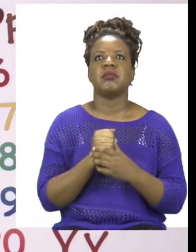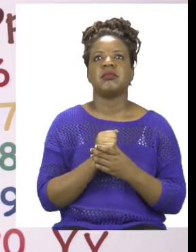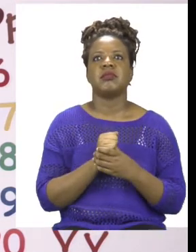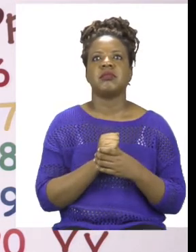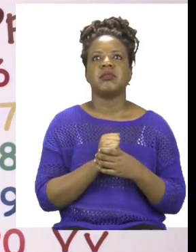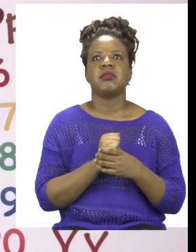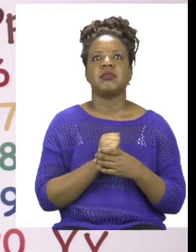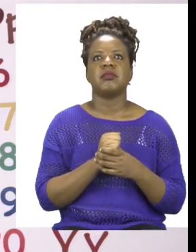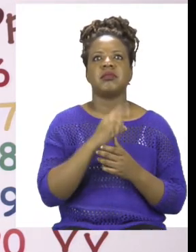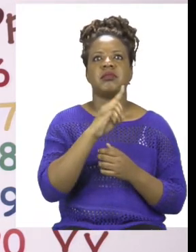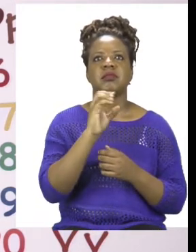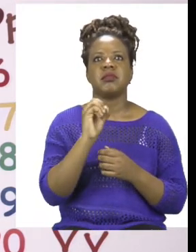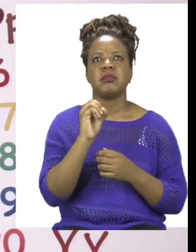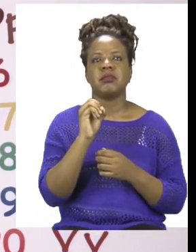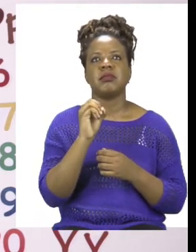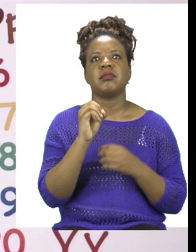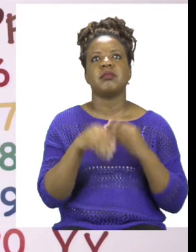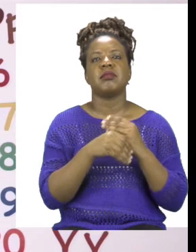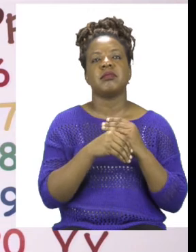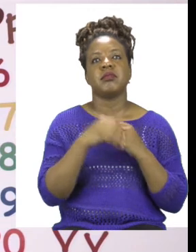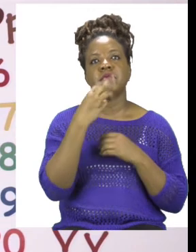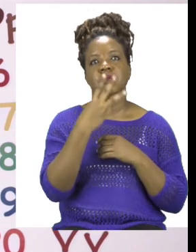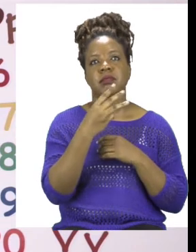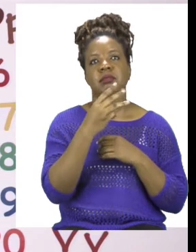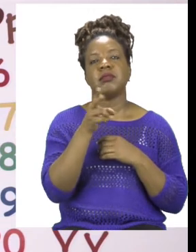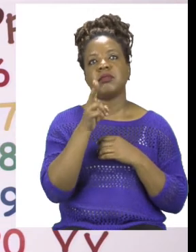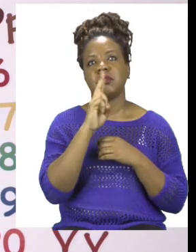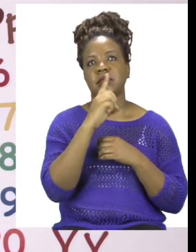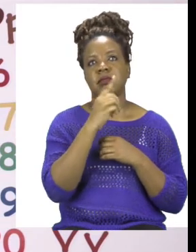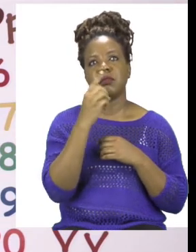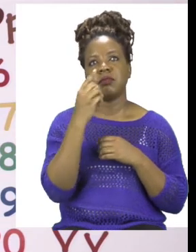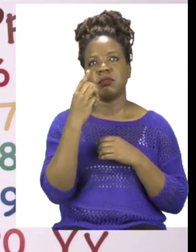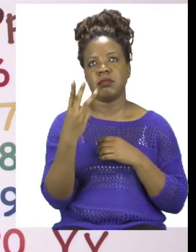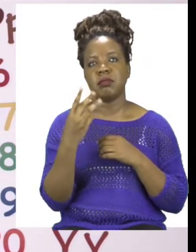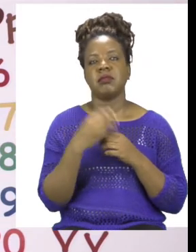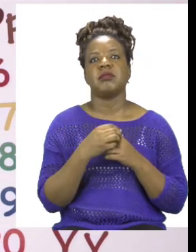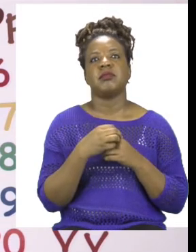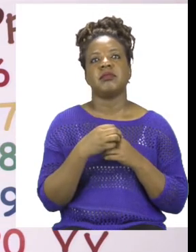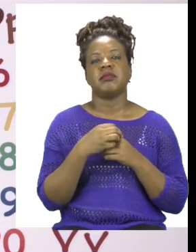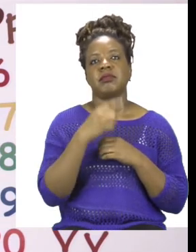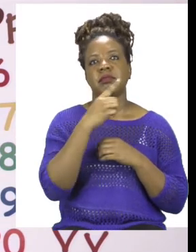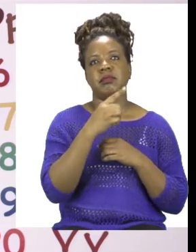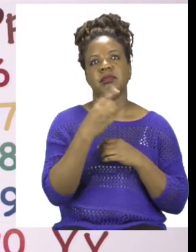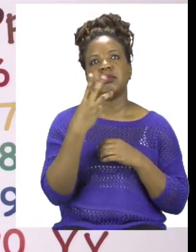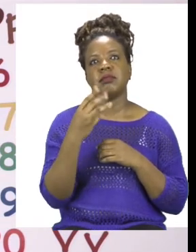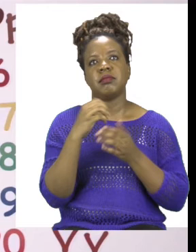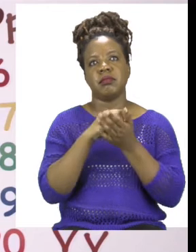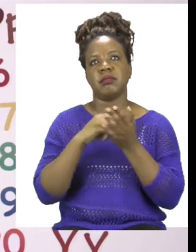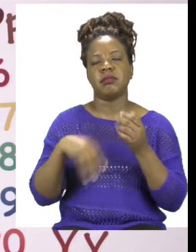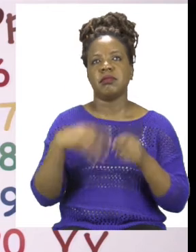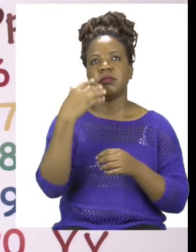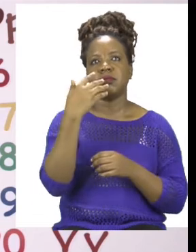says 10 plus 3 will give us 13. 13 minus 5 will give